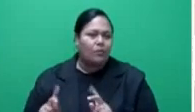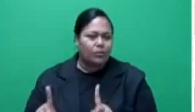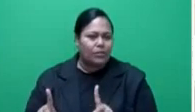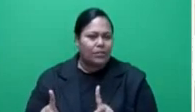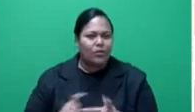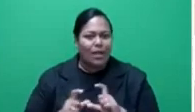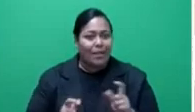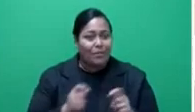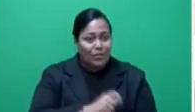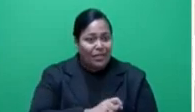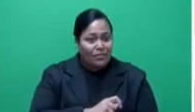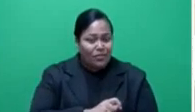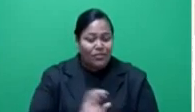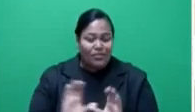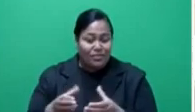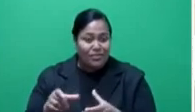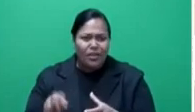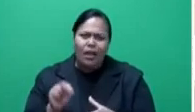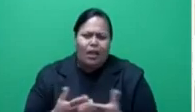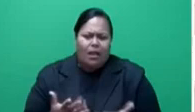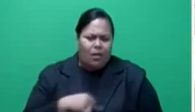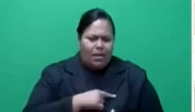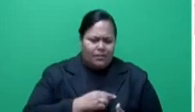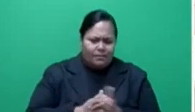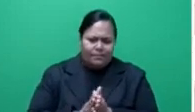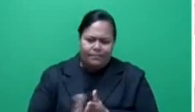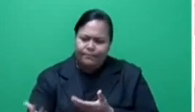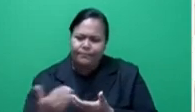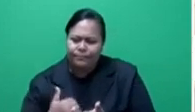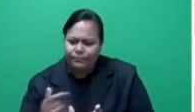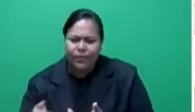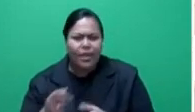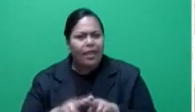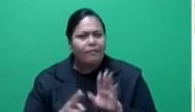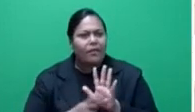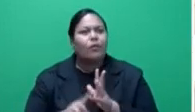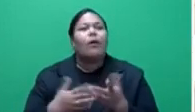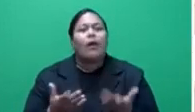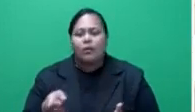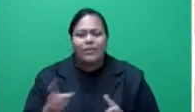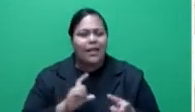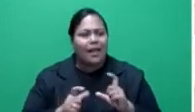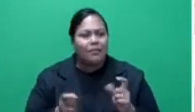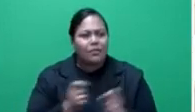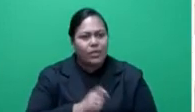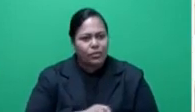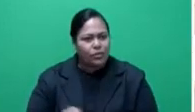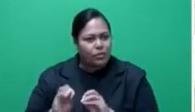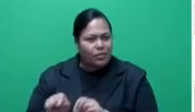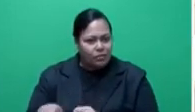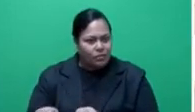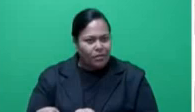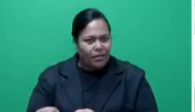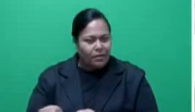Change Division, are looking at how we can collaborate with FNU in terms of not just the sort of academic side of climate change, but in terms of some of the practical